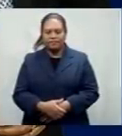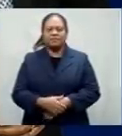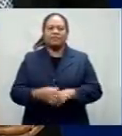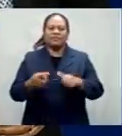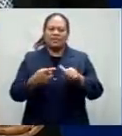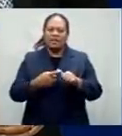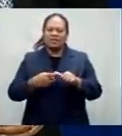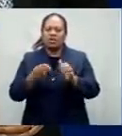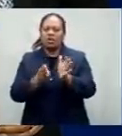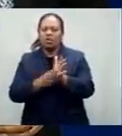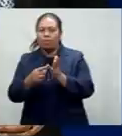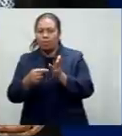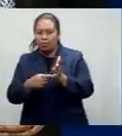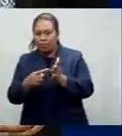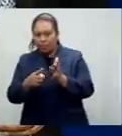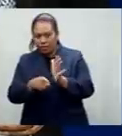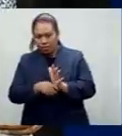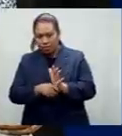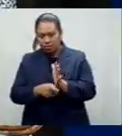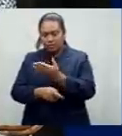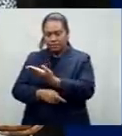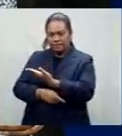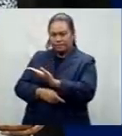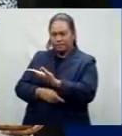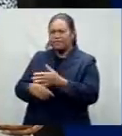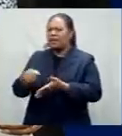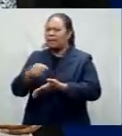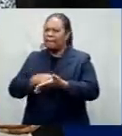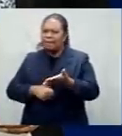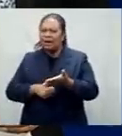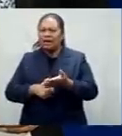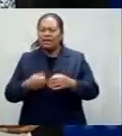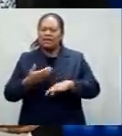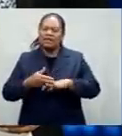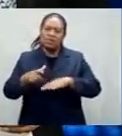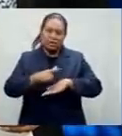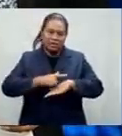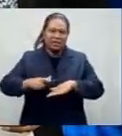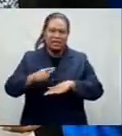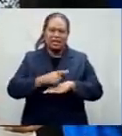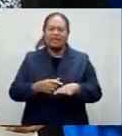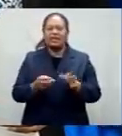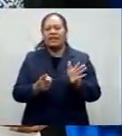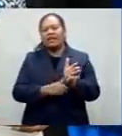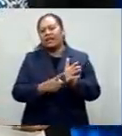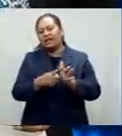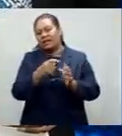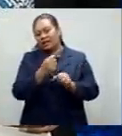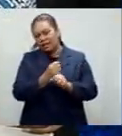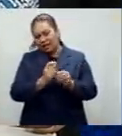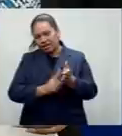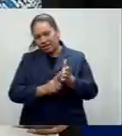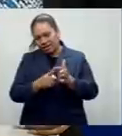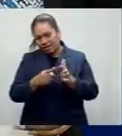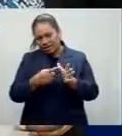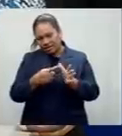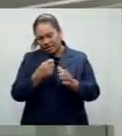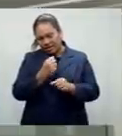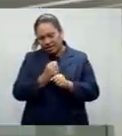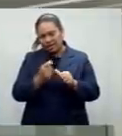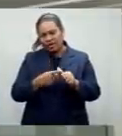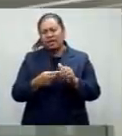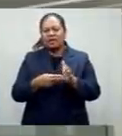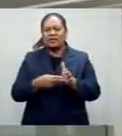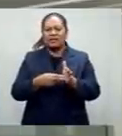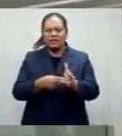Motors has acquired a new land property in the Voivoi Industrial Subdivision at Lenga Lenga Nadi with just under $5